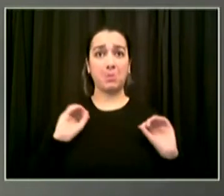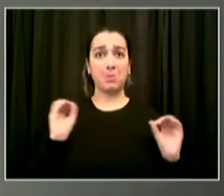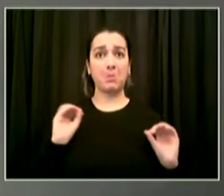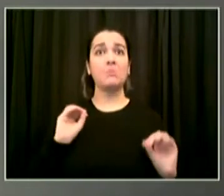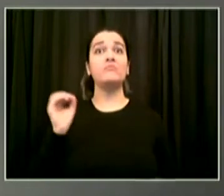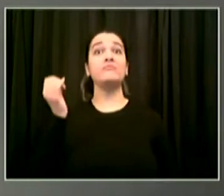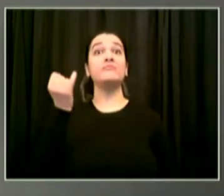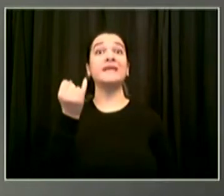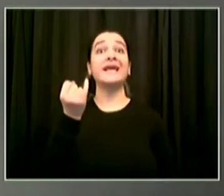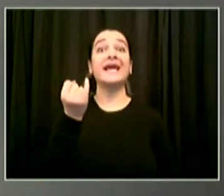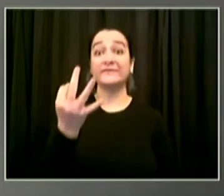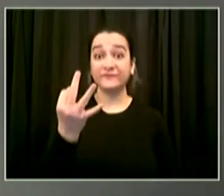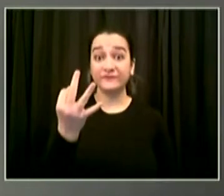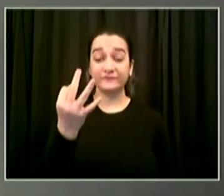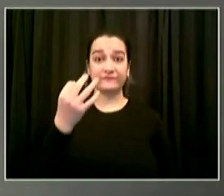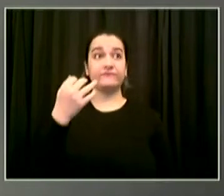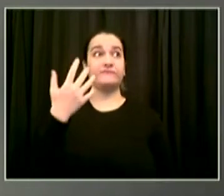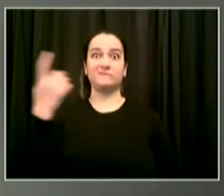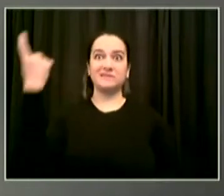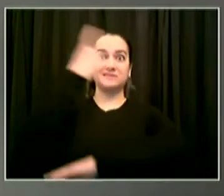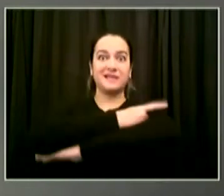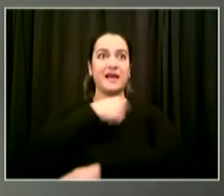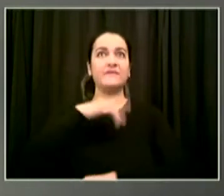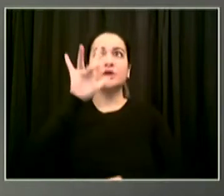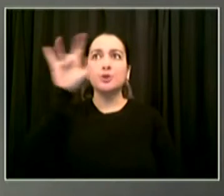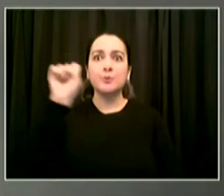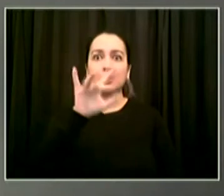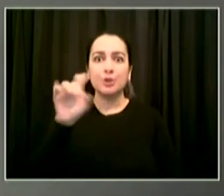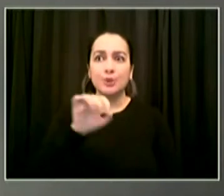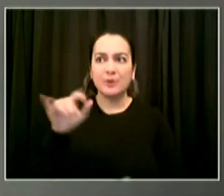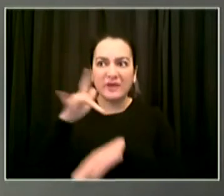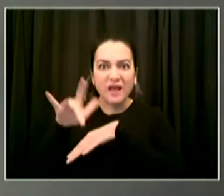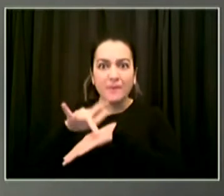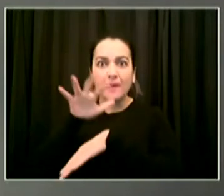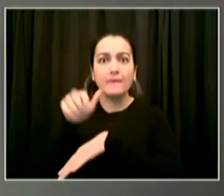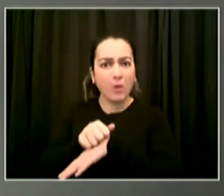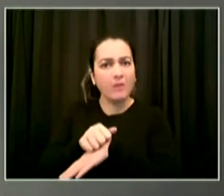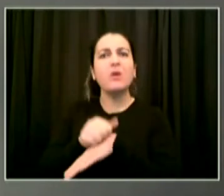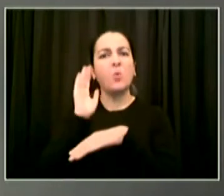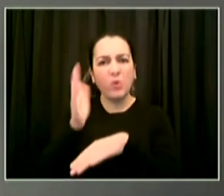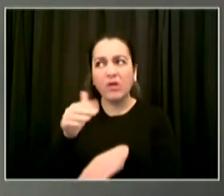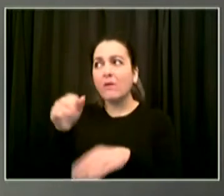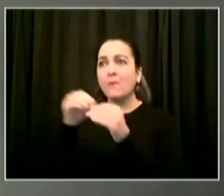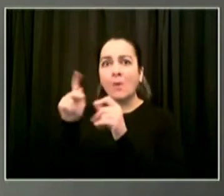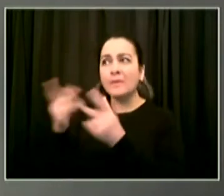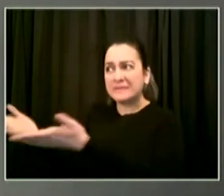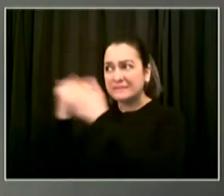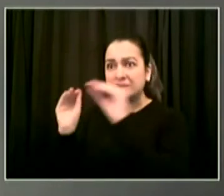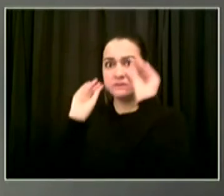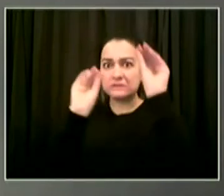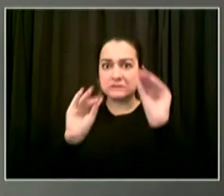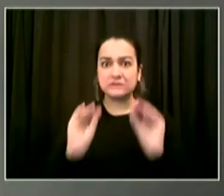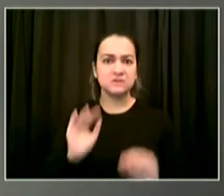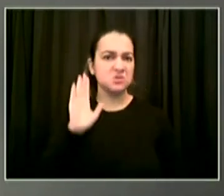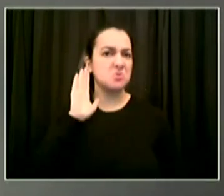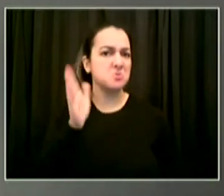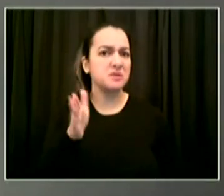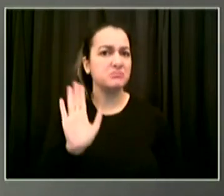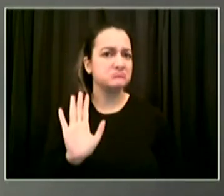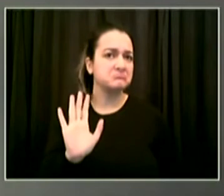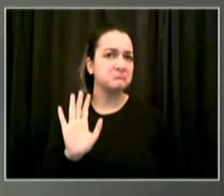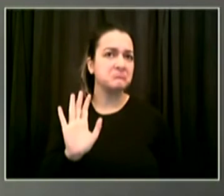day, and we get additional people who fit the criteria so that we don't miss any doses.